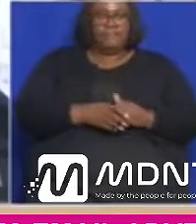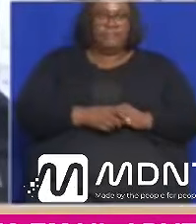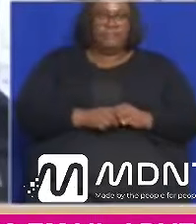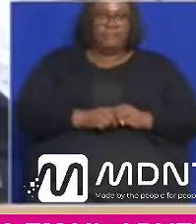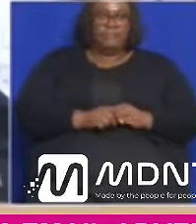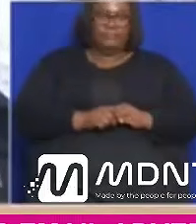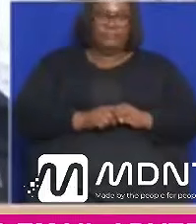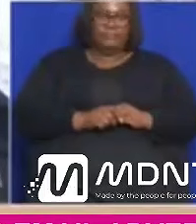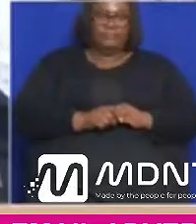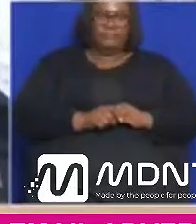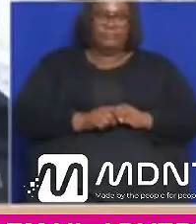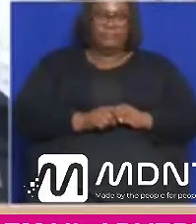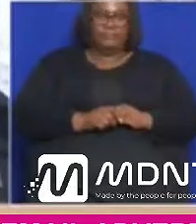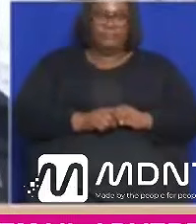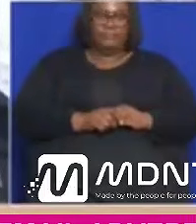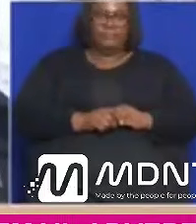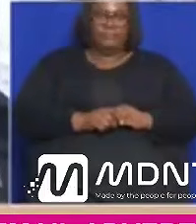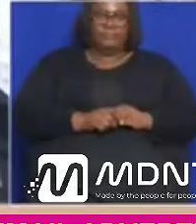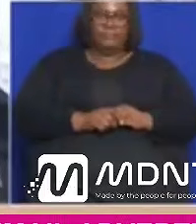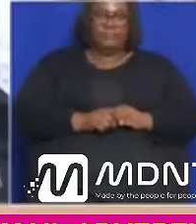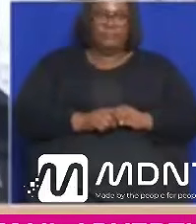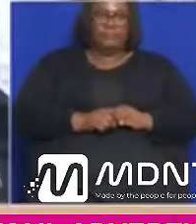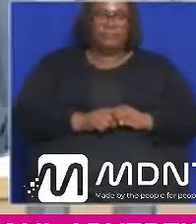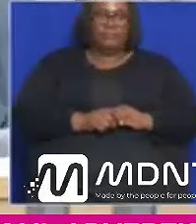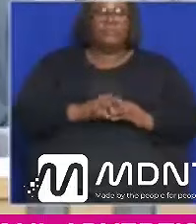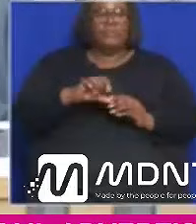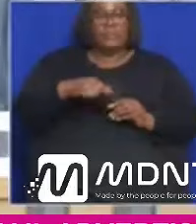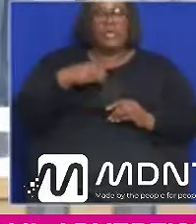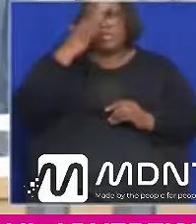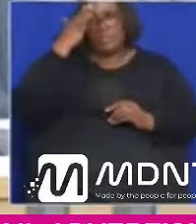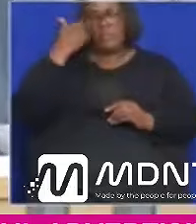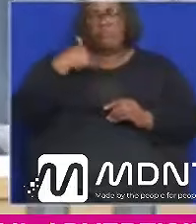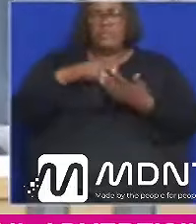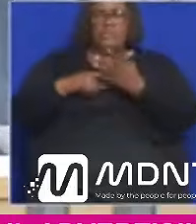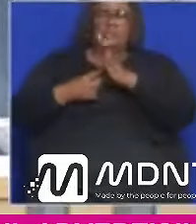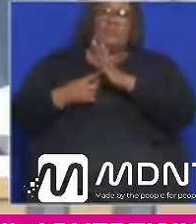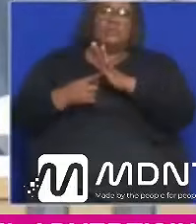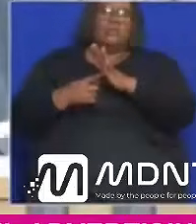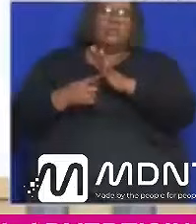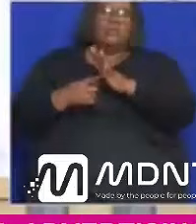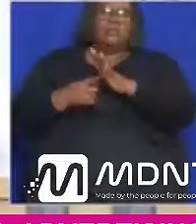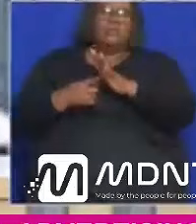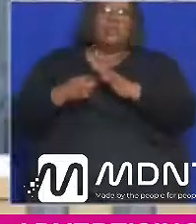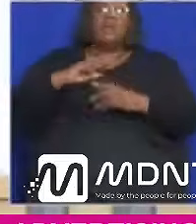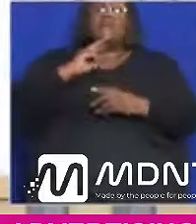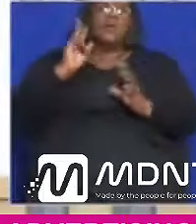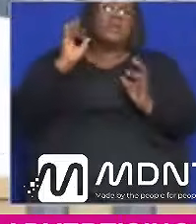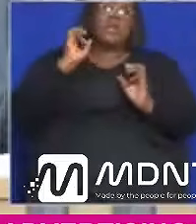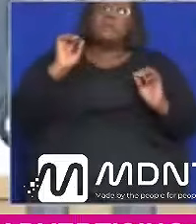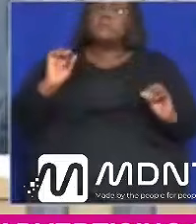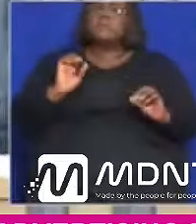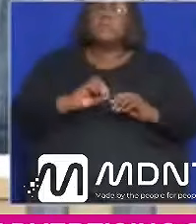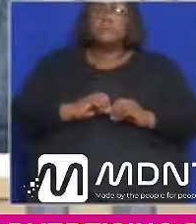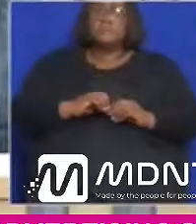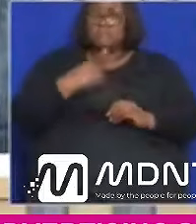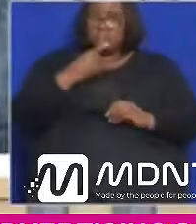Yes, it's fine. Yeah, I know I shared it with him. Your voice dropped for a bit there. Please repeat it.